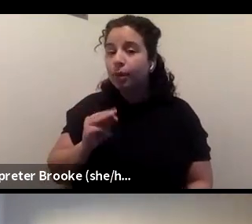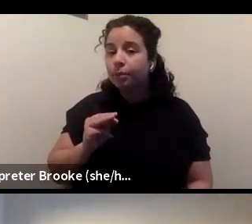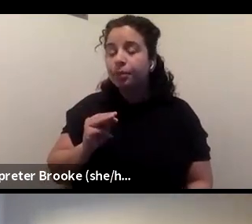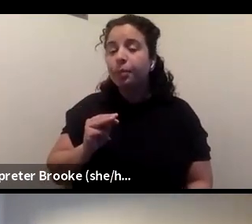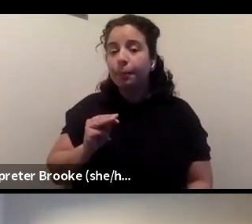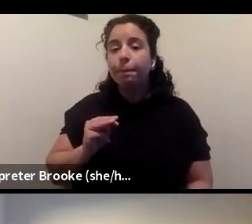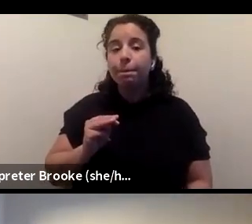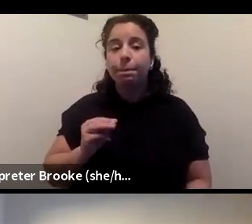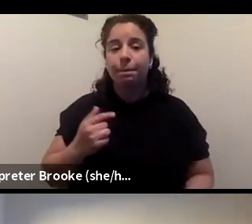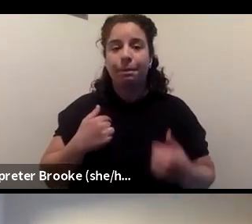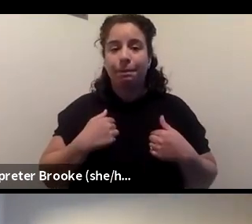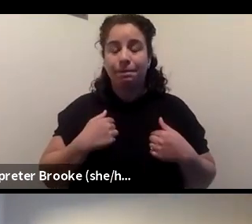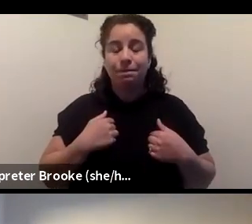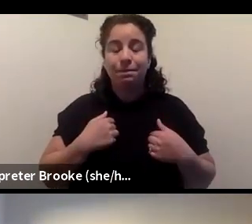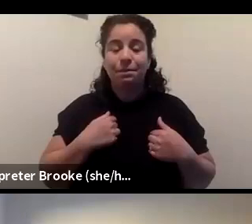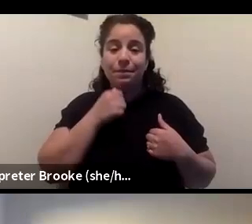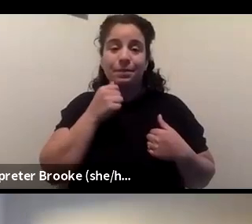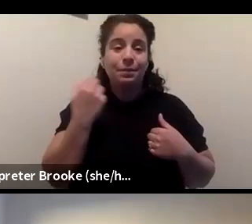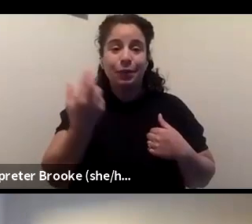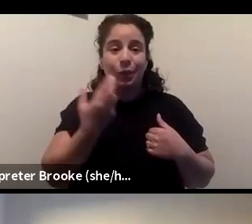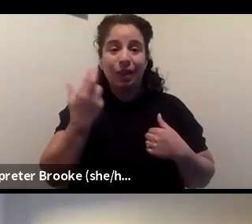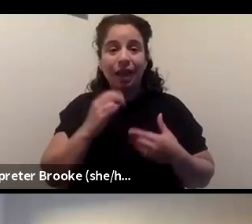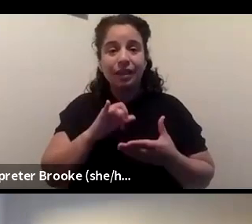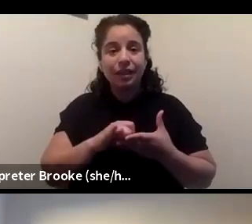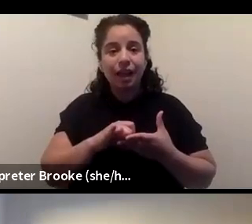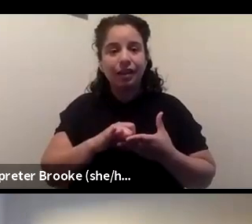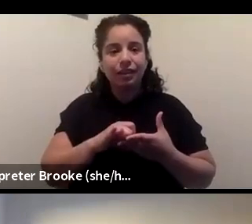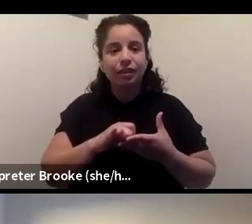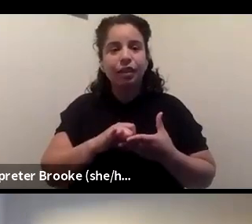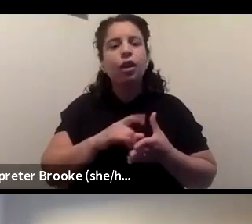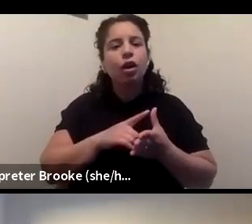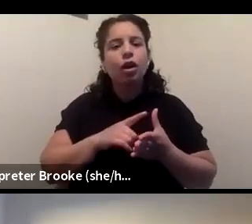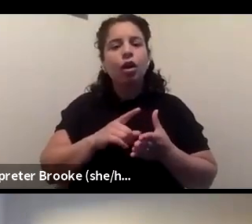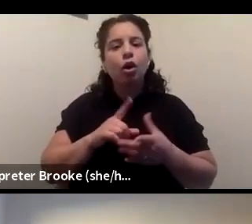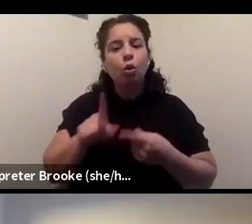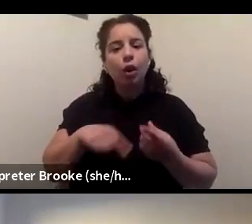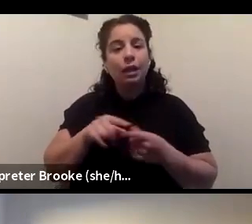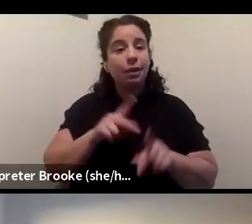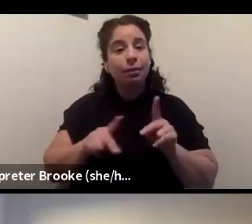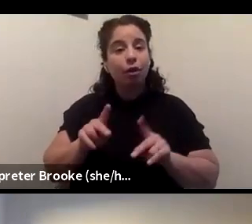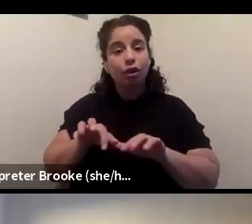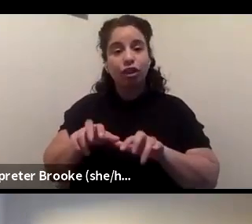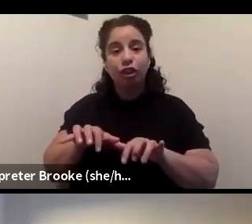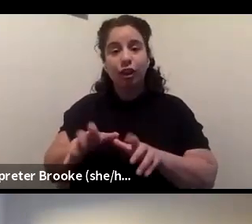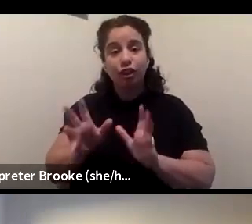Not realizing that's the experience of chatting for you.